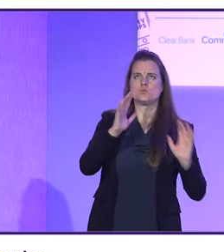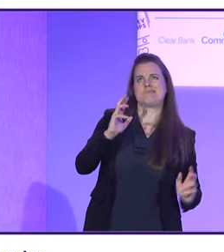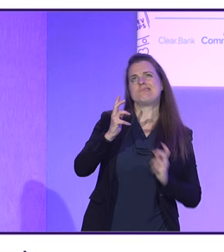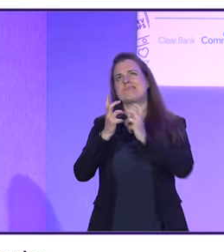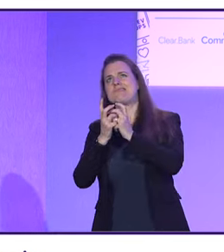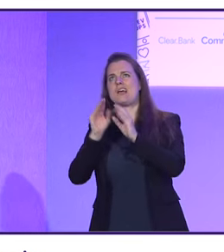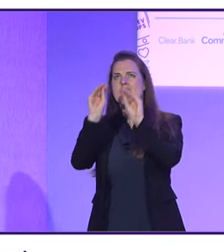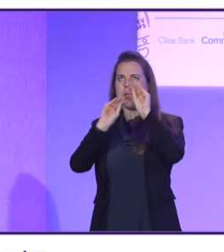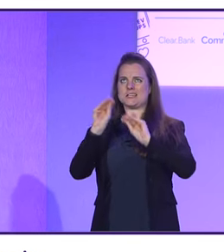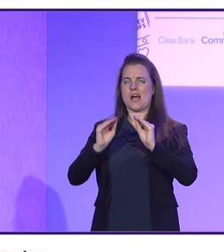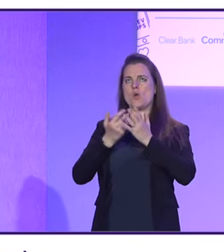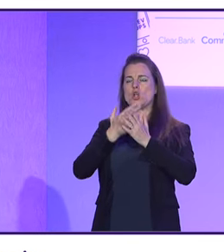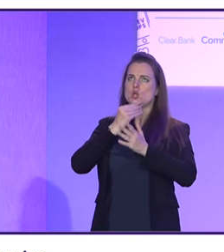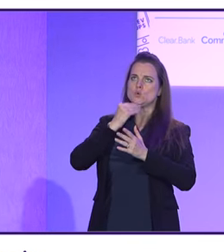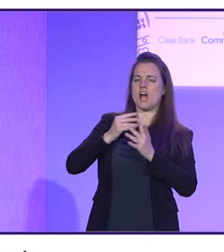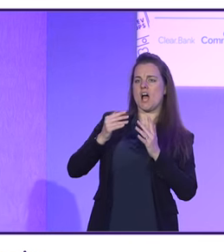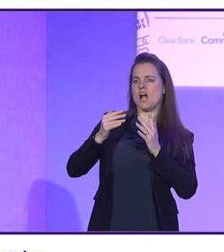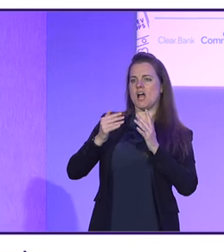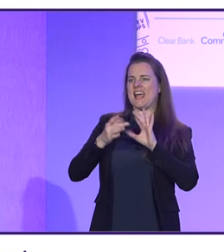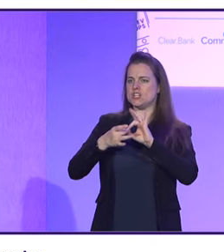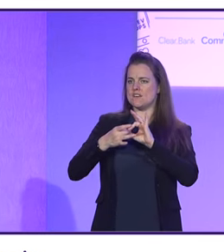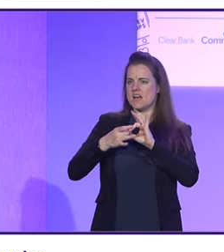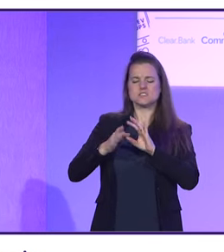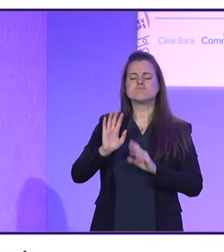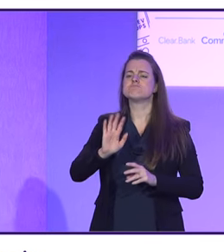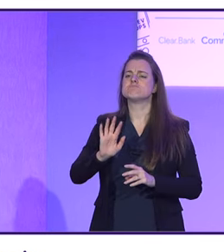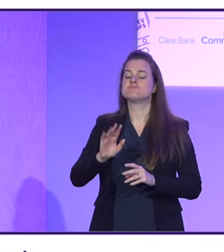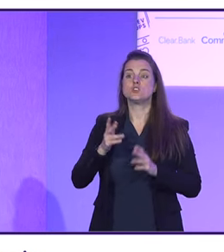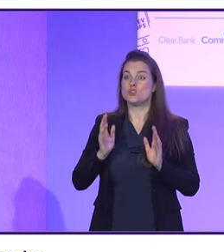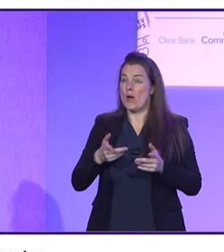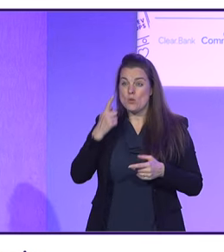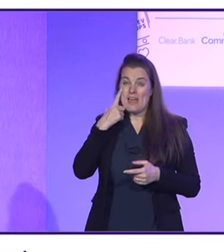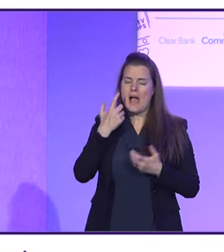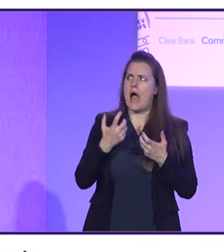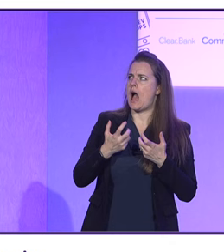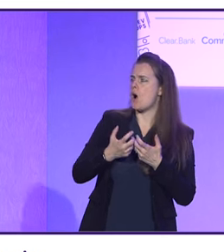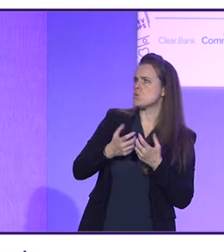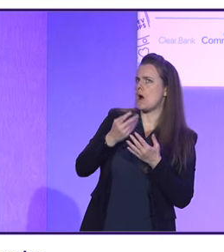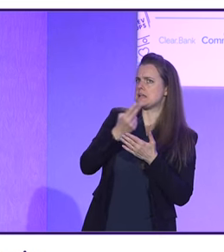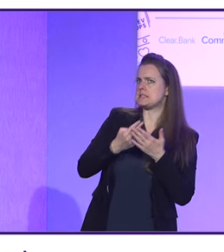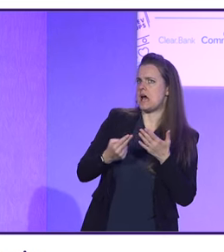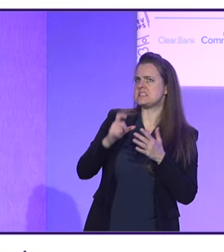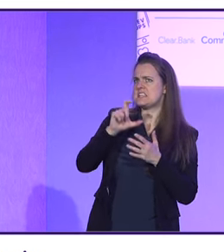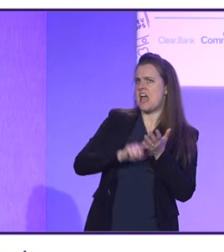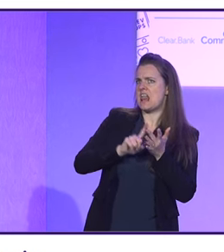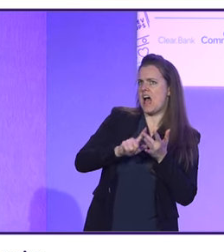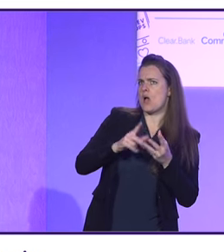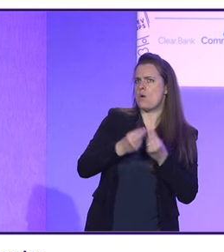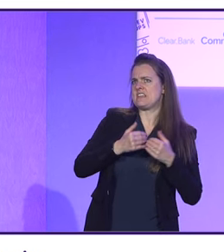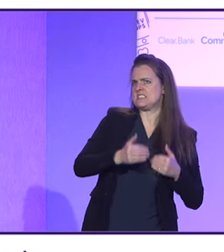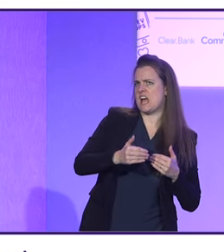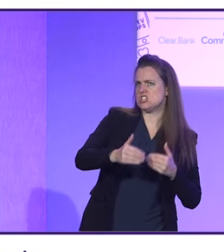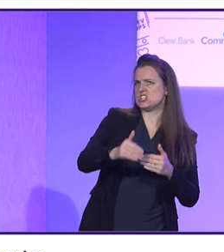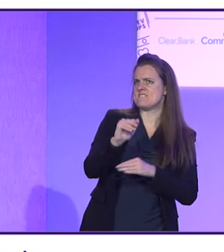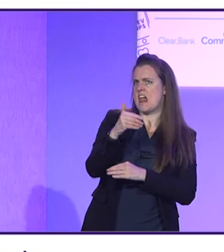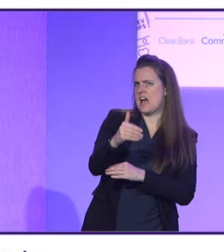you can use Backstage. All of a sudden, you don't have to think about how to design a CLI with stages and flags and all those things.